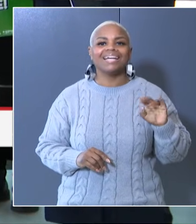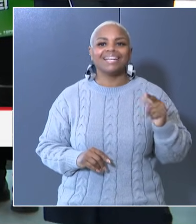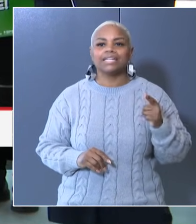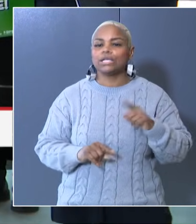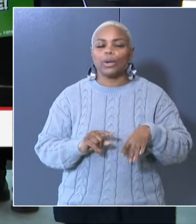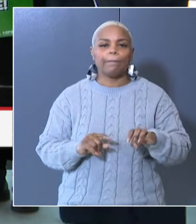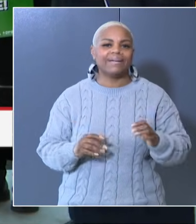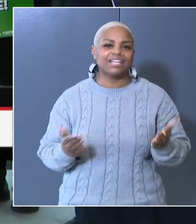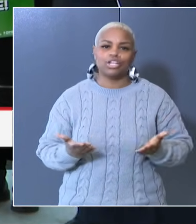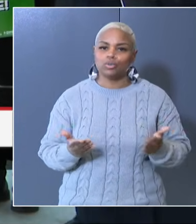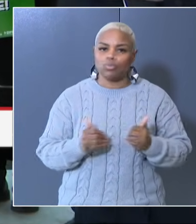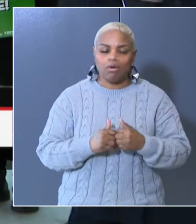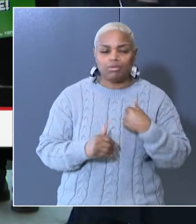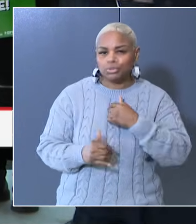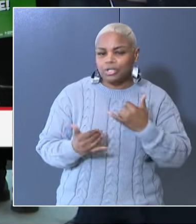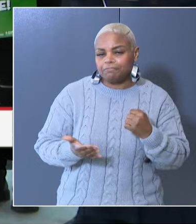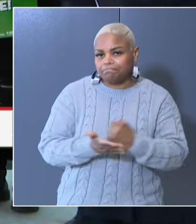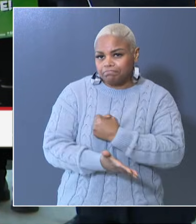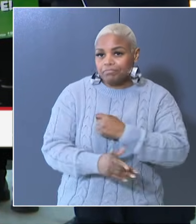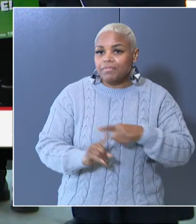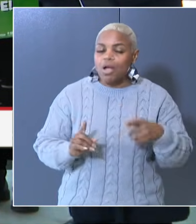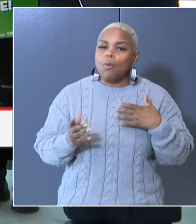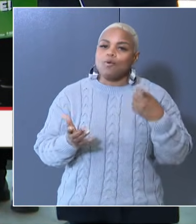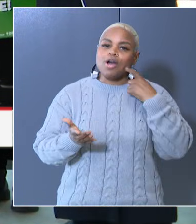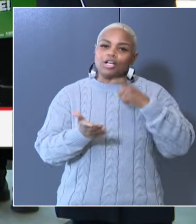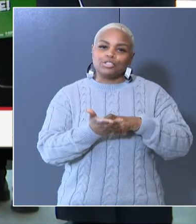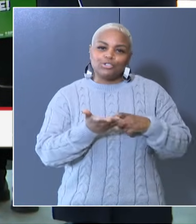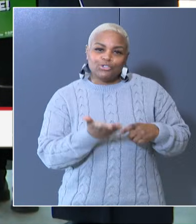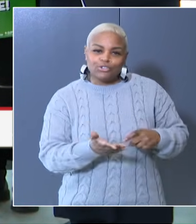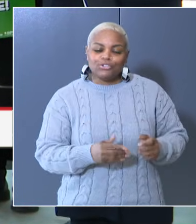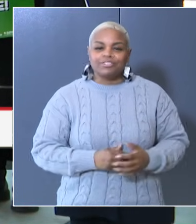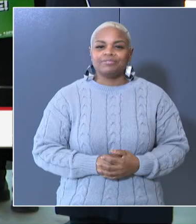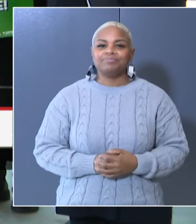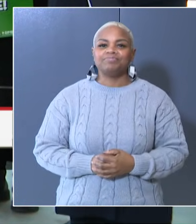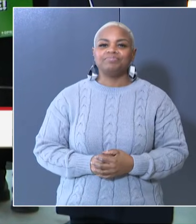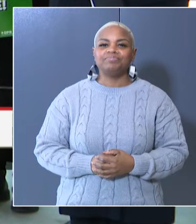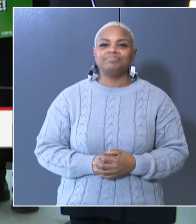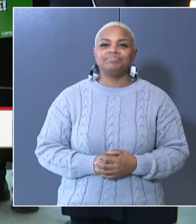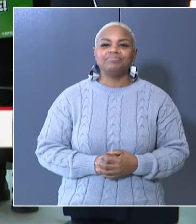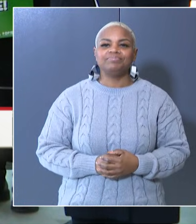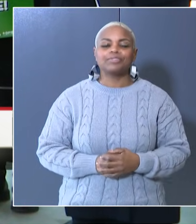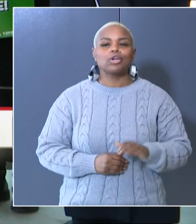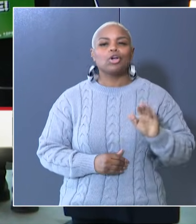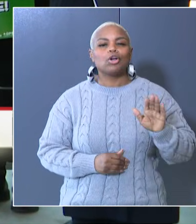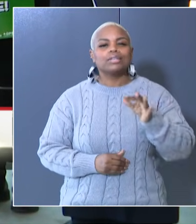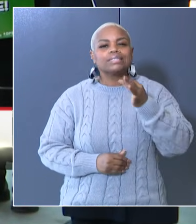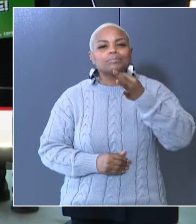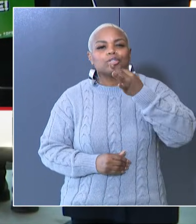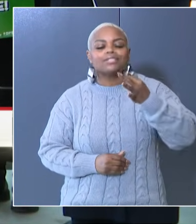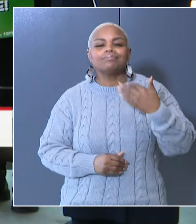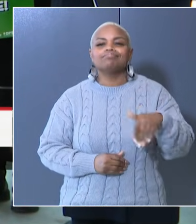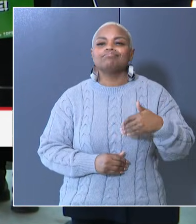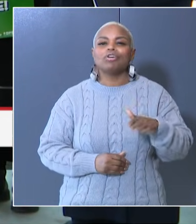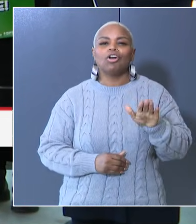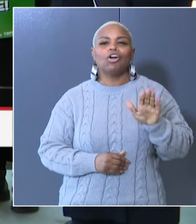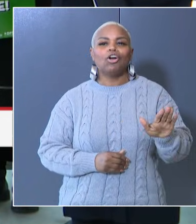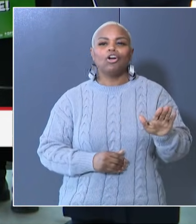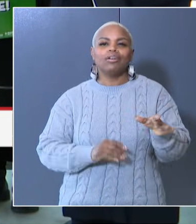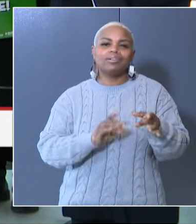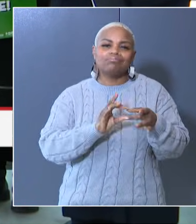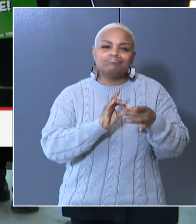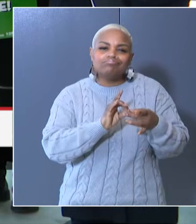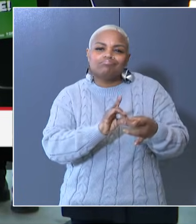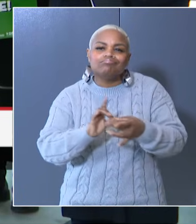not recognize her. Her coordination and expertise have been invaluable to this project. Lisa